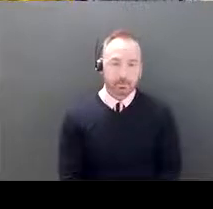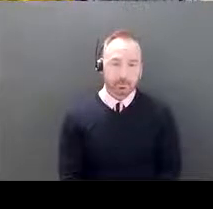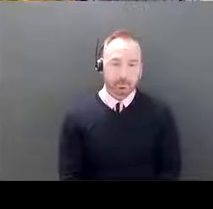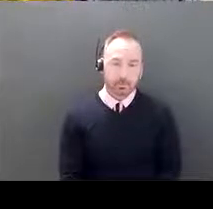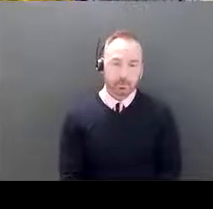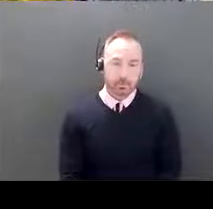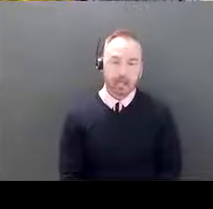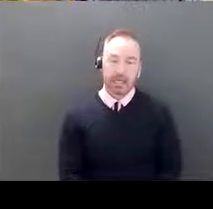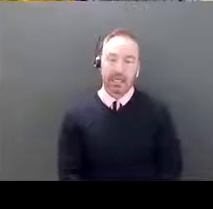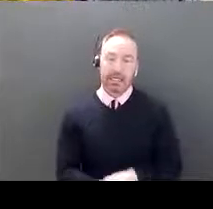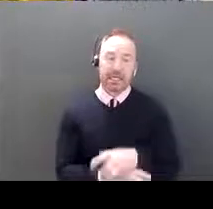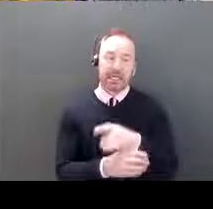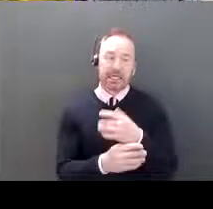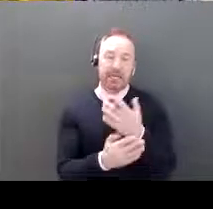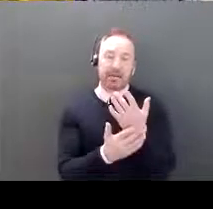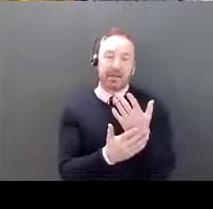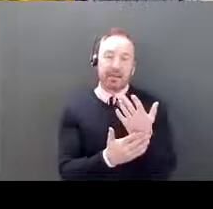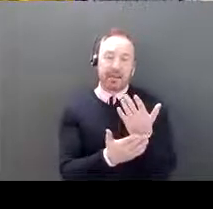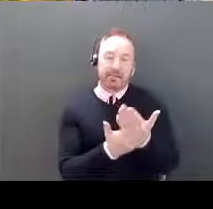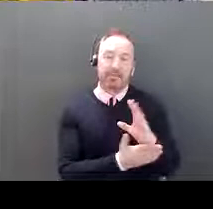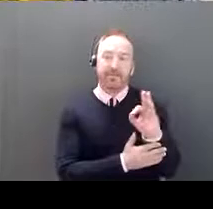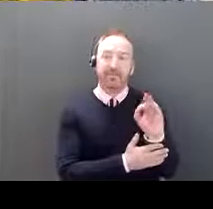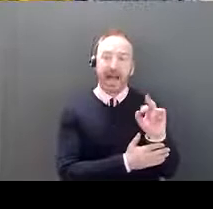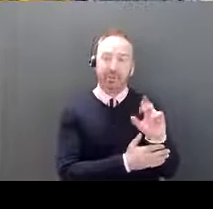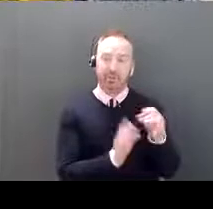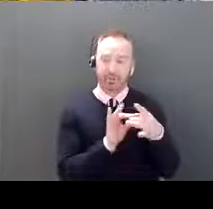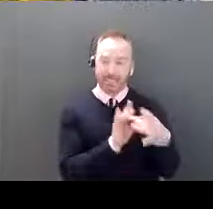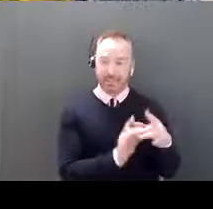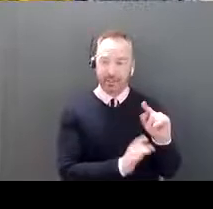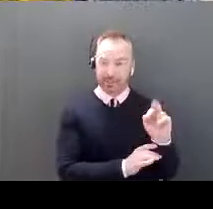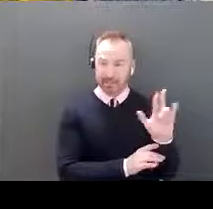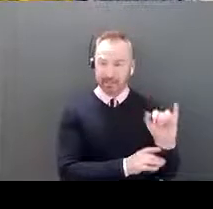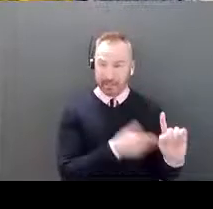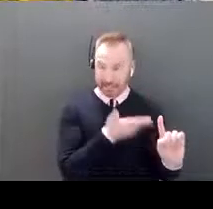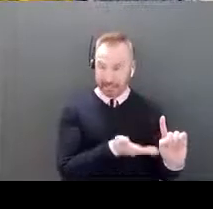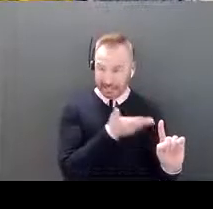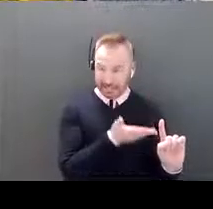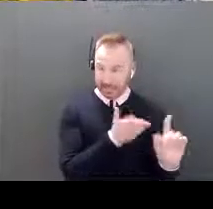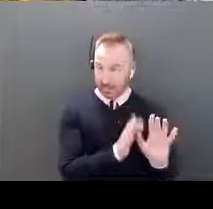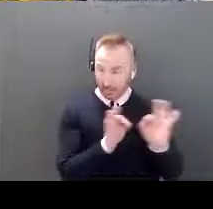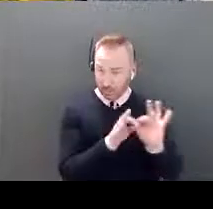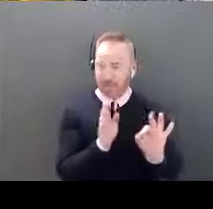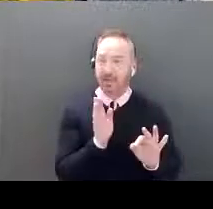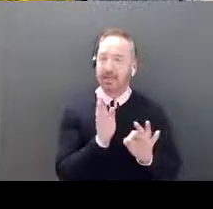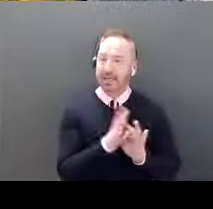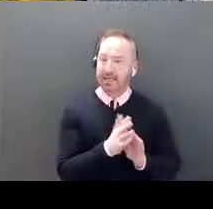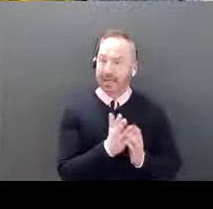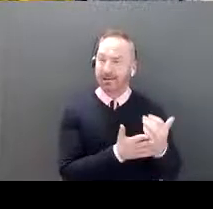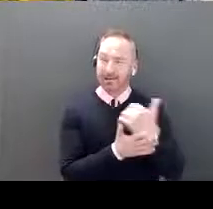Some factors about Terry Finn, which I think are important, is he was a gun collector. The